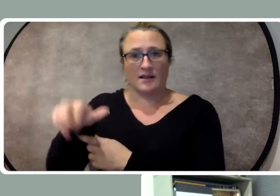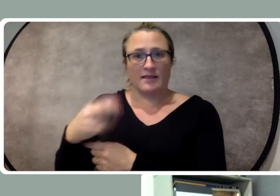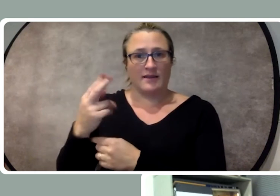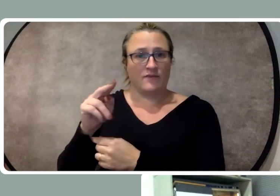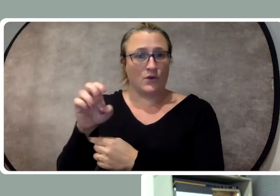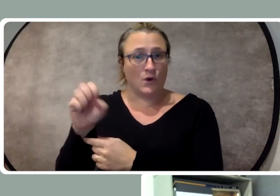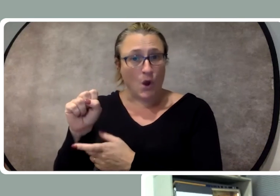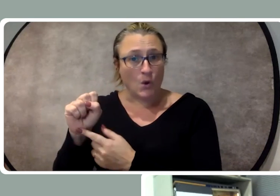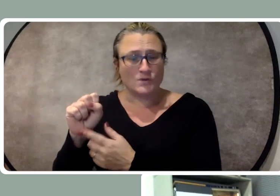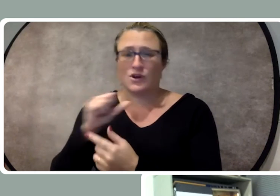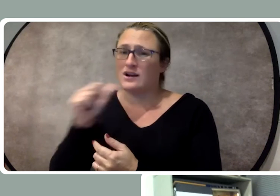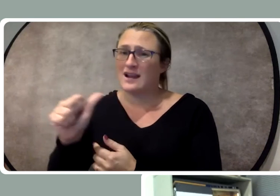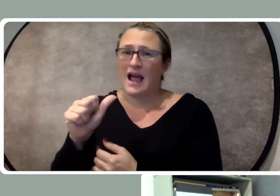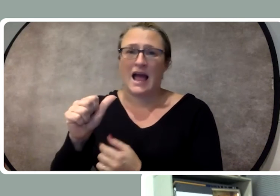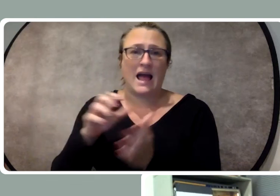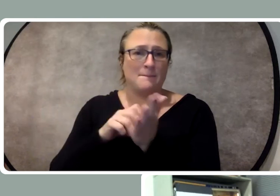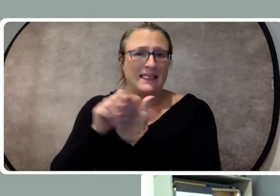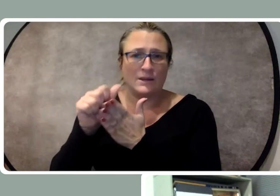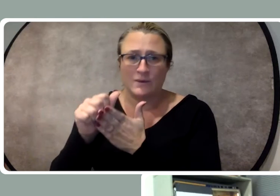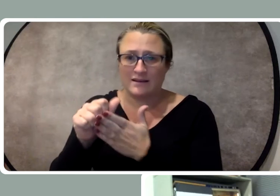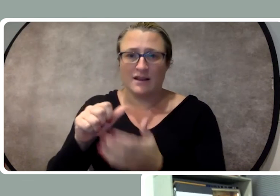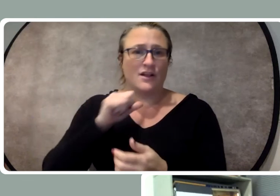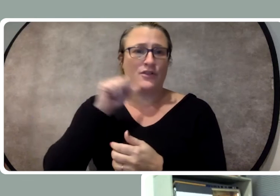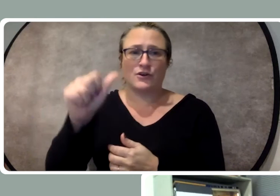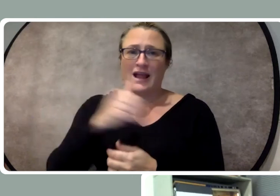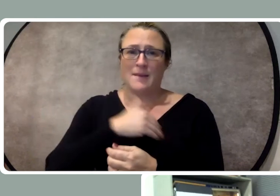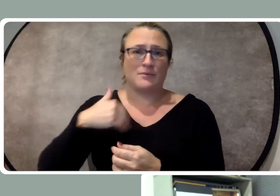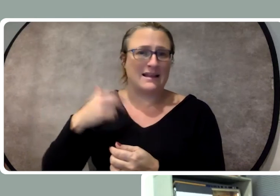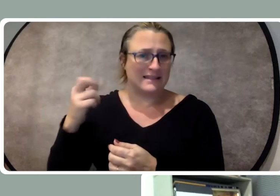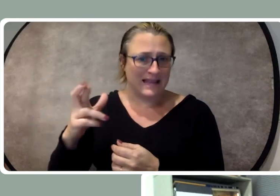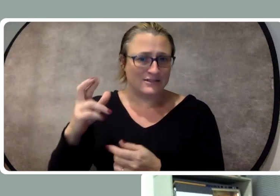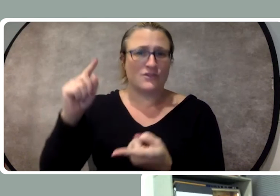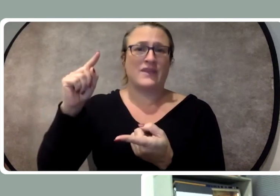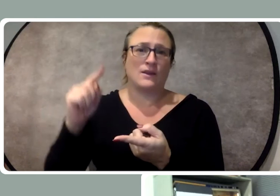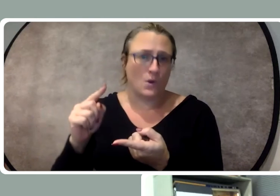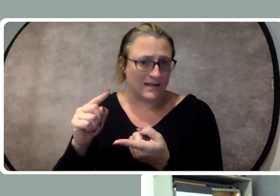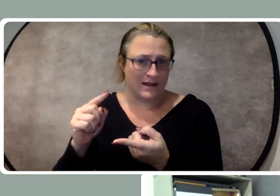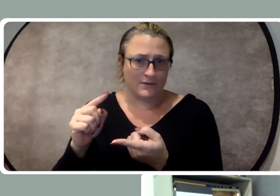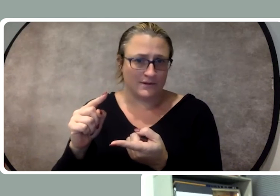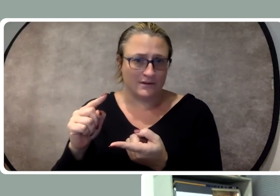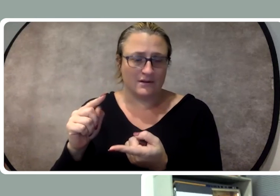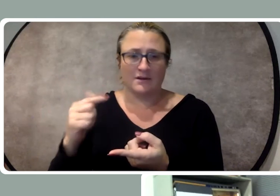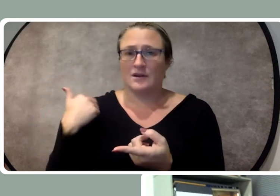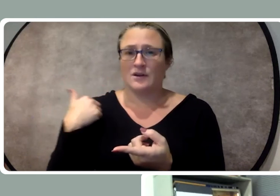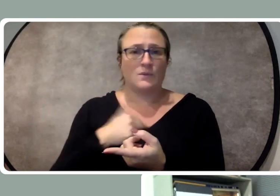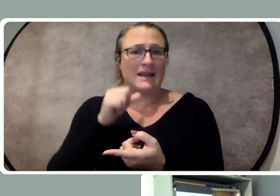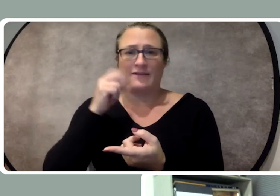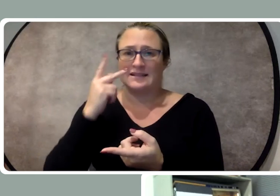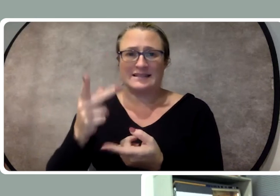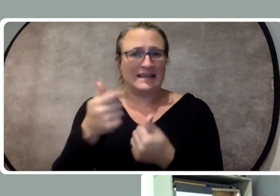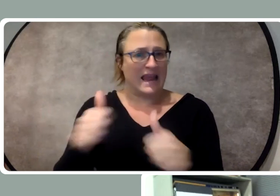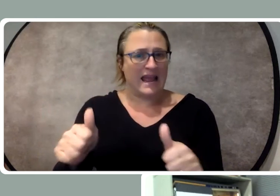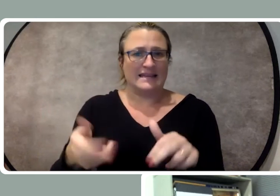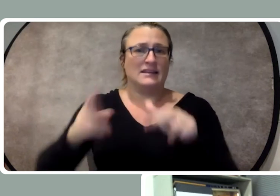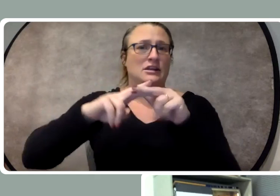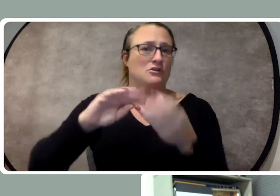are not malignant. They're not breast cancer. They go down with time. And we haven't seen any increase in triple negative or